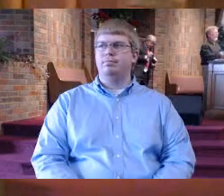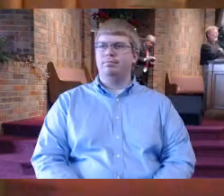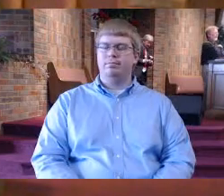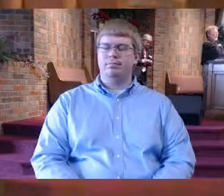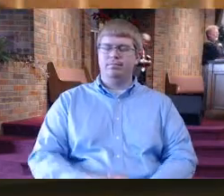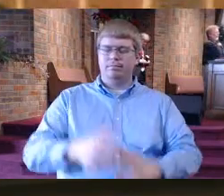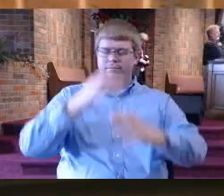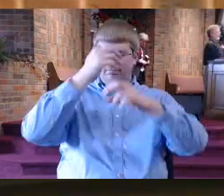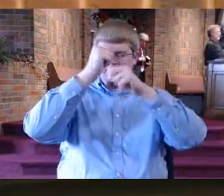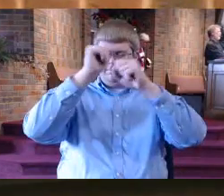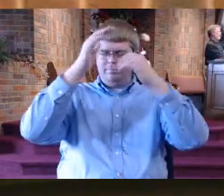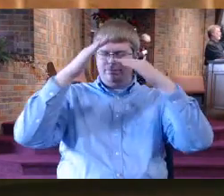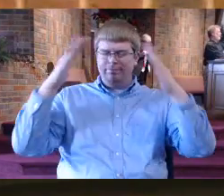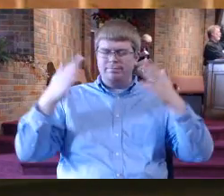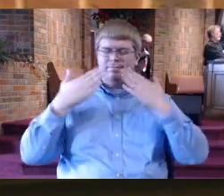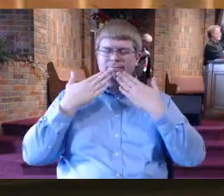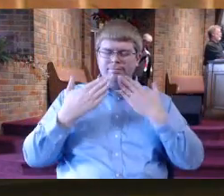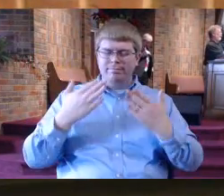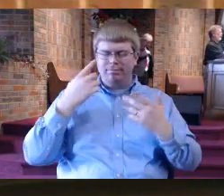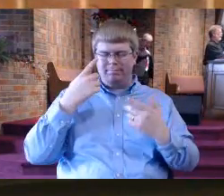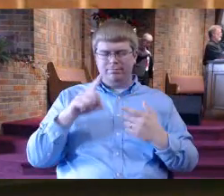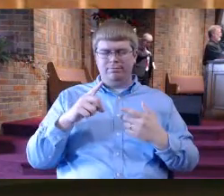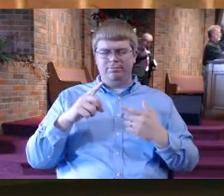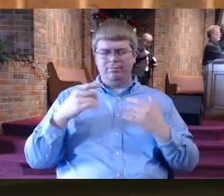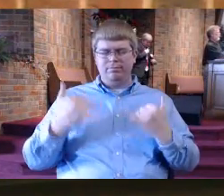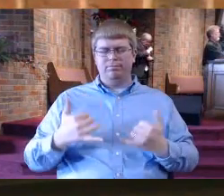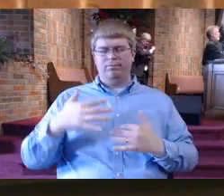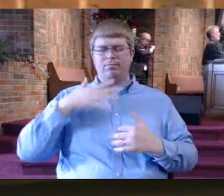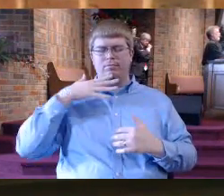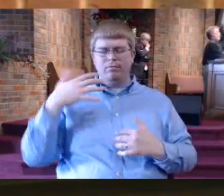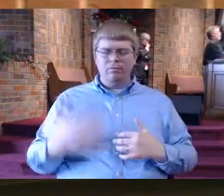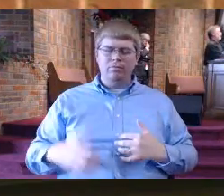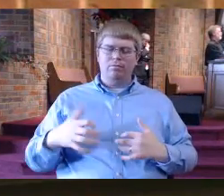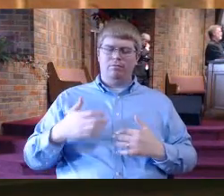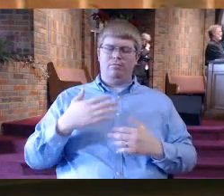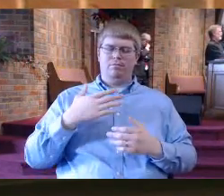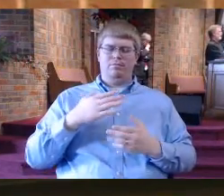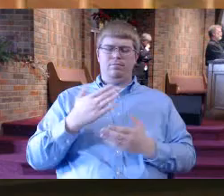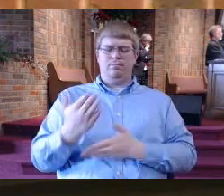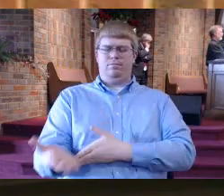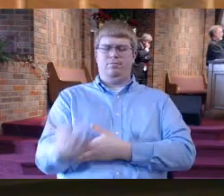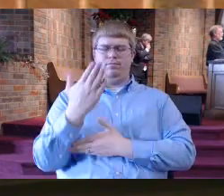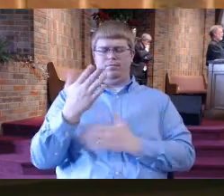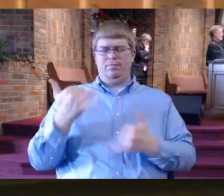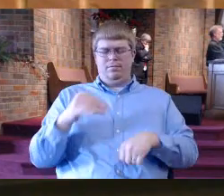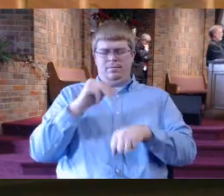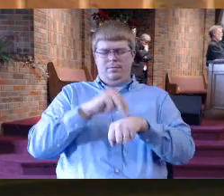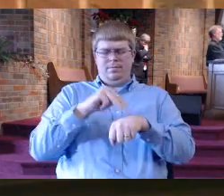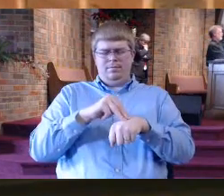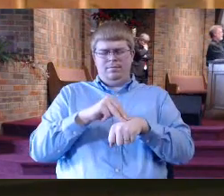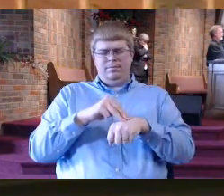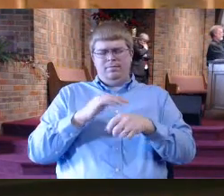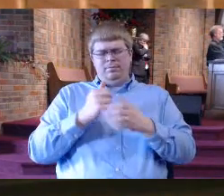Heavenly Father, thank you for a wow morning here at Maysville. We pray that we will never